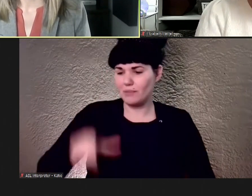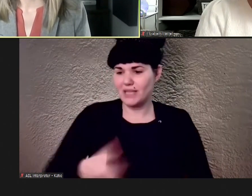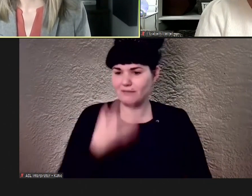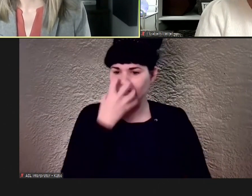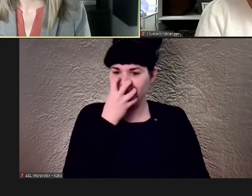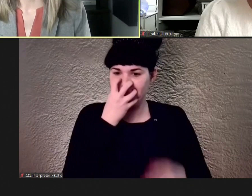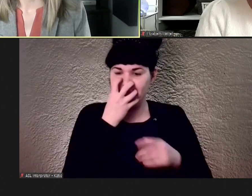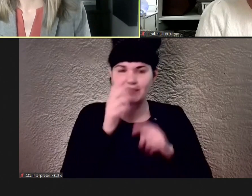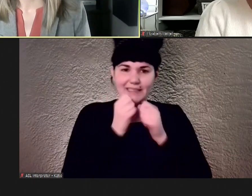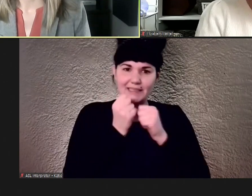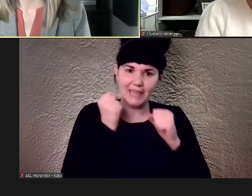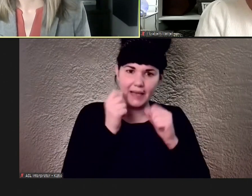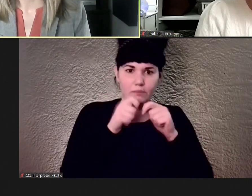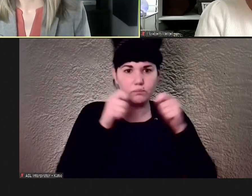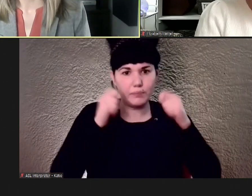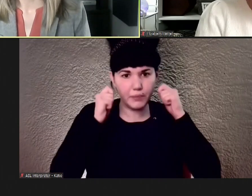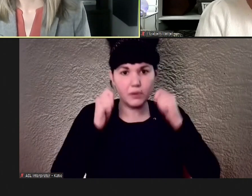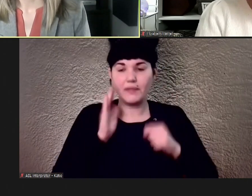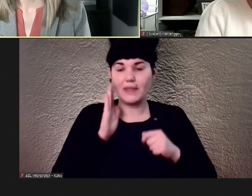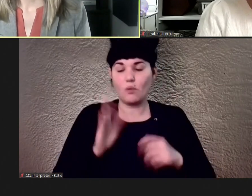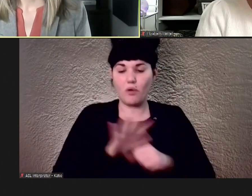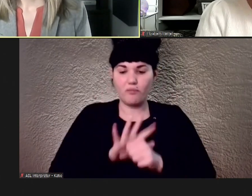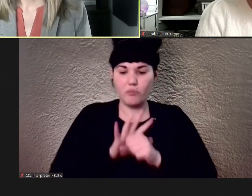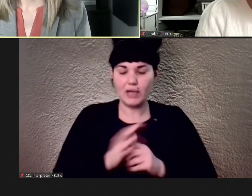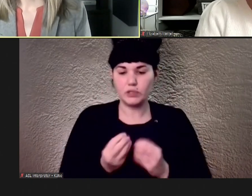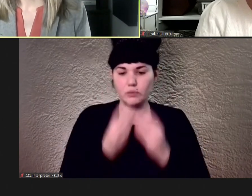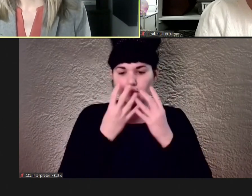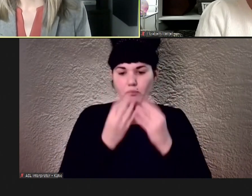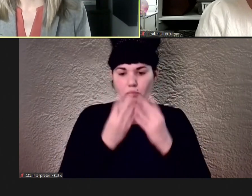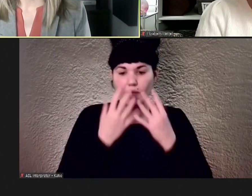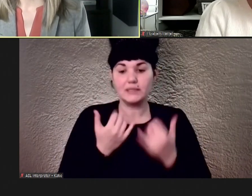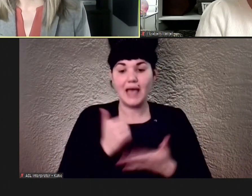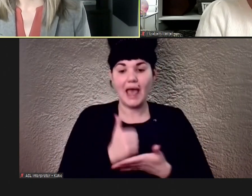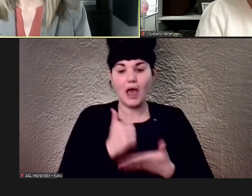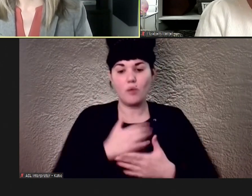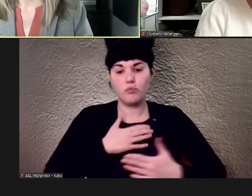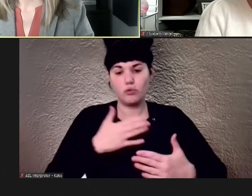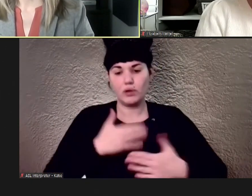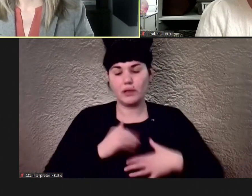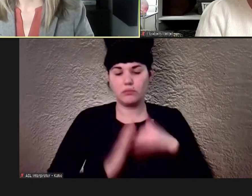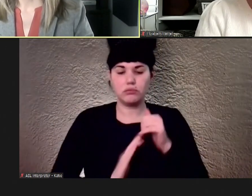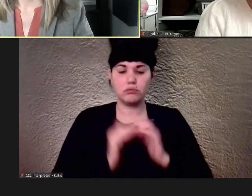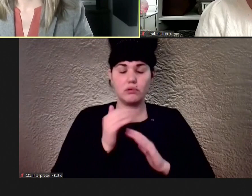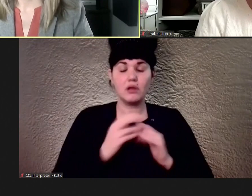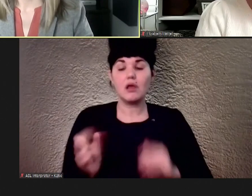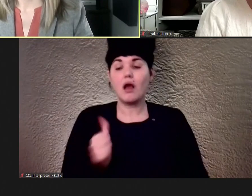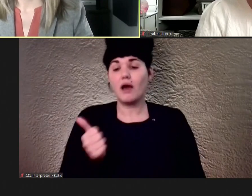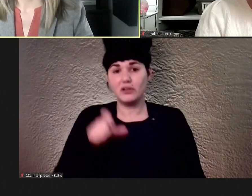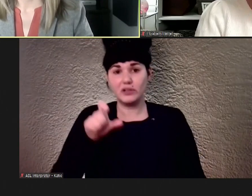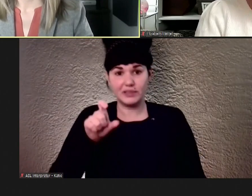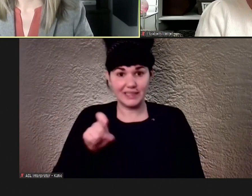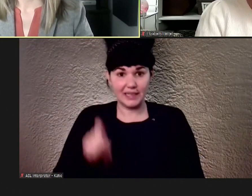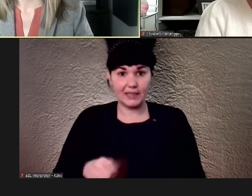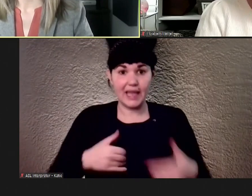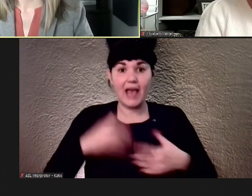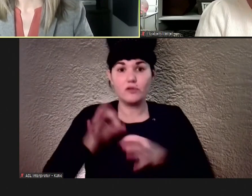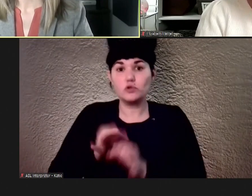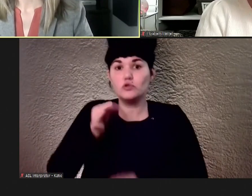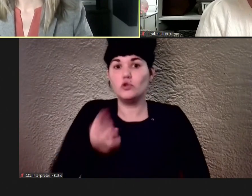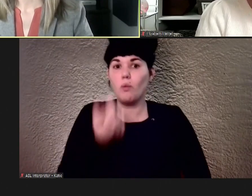provides pressure to help them breathe more comfortably. And some children have also needed a breathing tube and to be placed on a